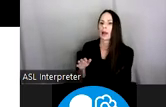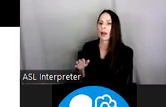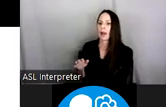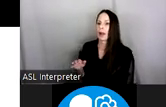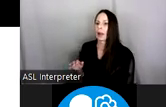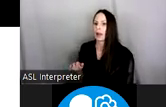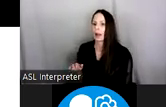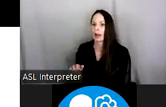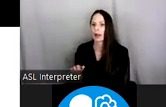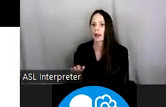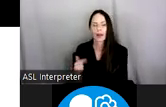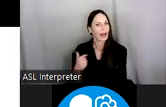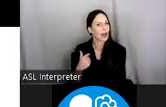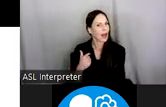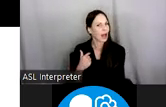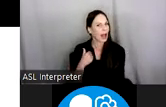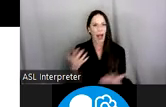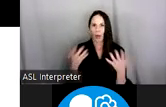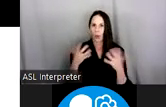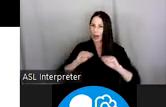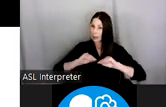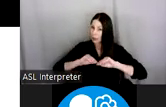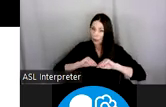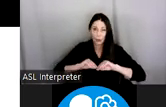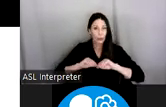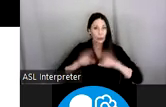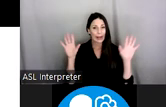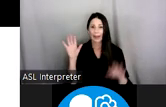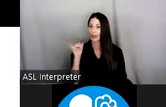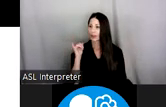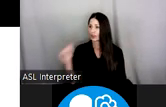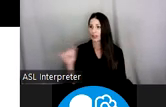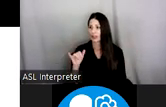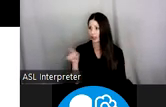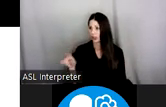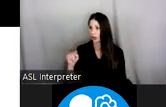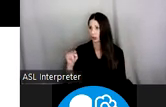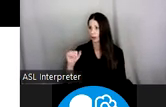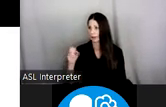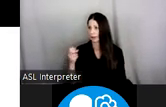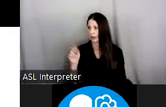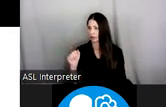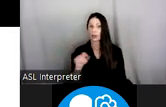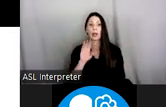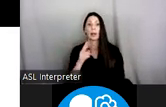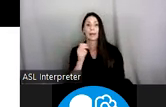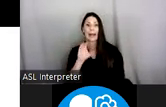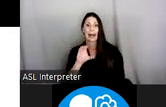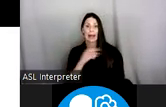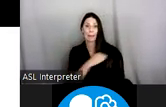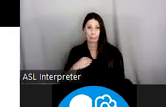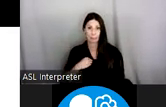to be super, super clear, just like you, Tasha. Absolutely, BHAAC members voted to